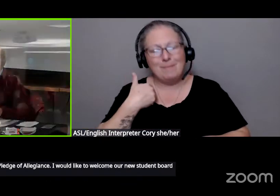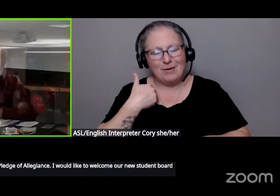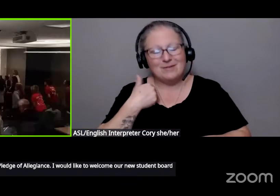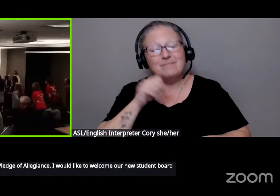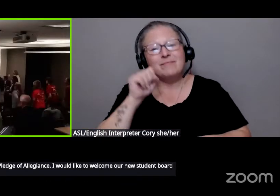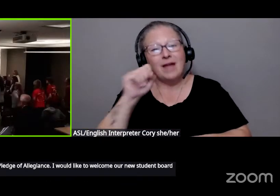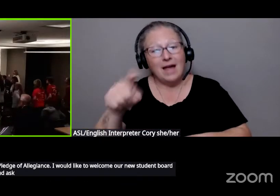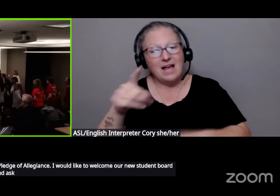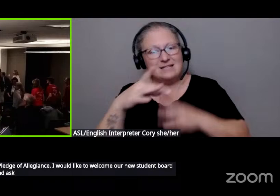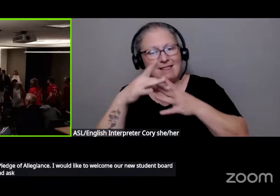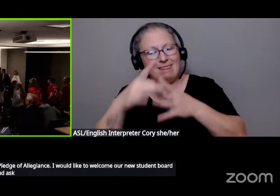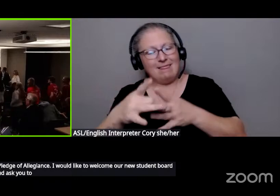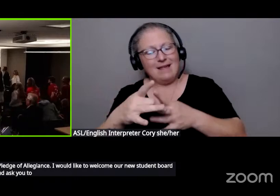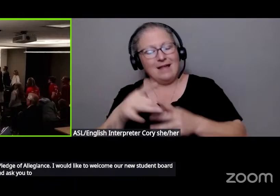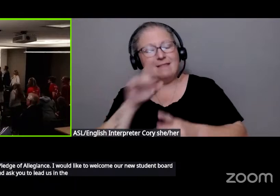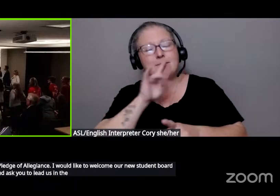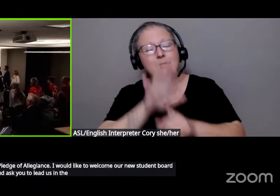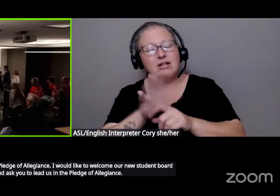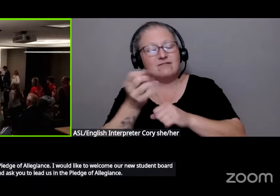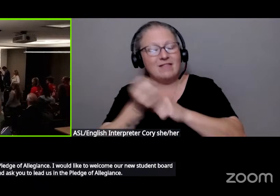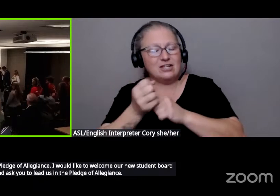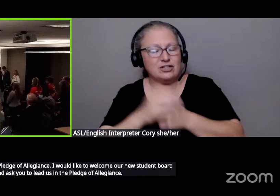to lead us in the Pledge of Allegiance.